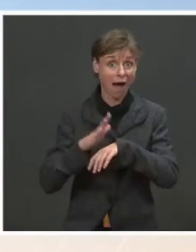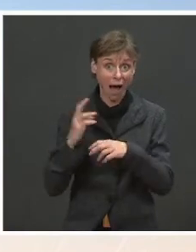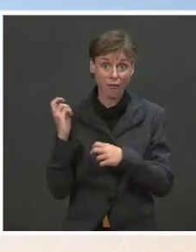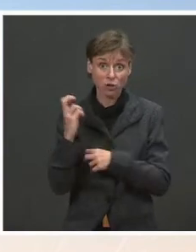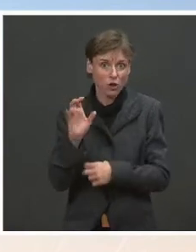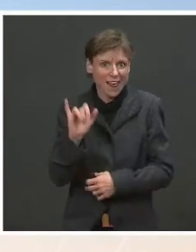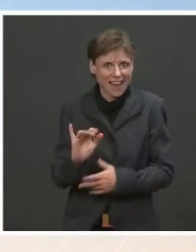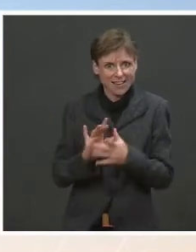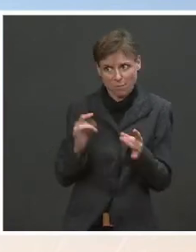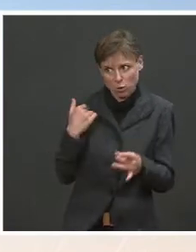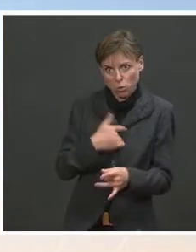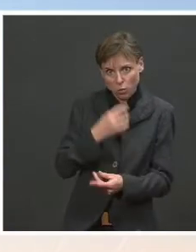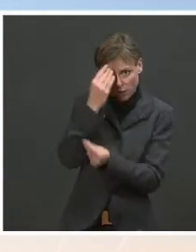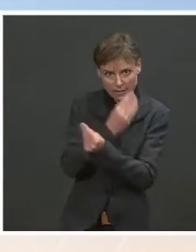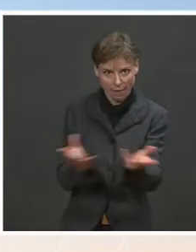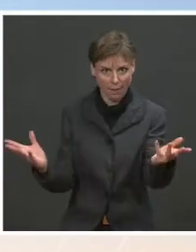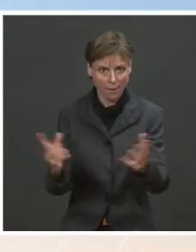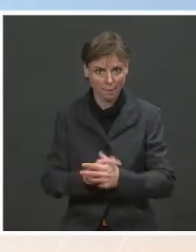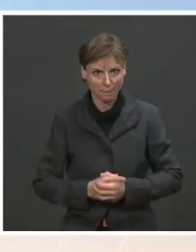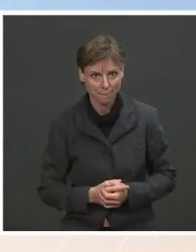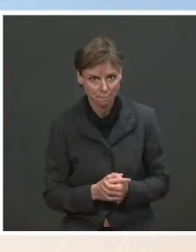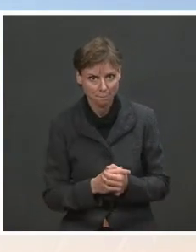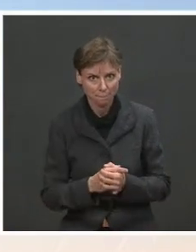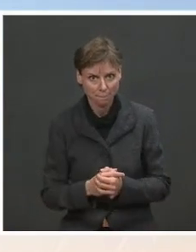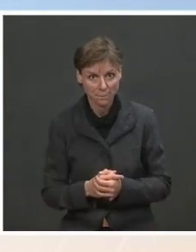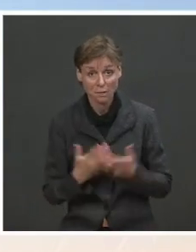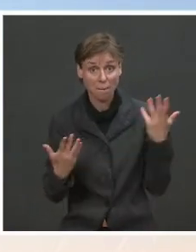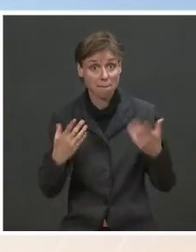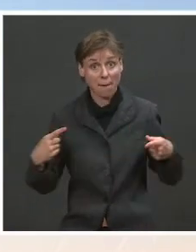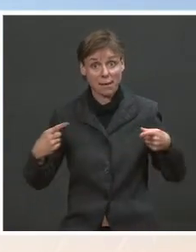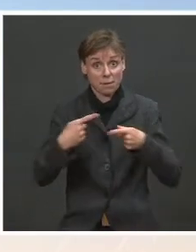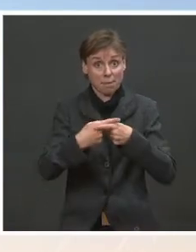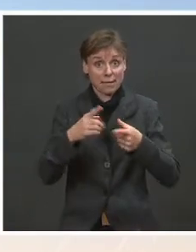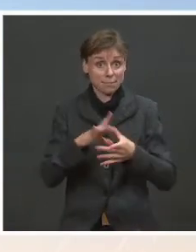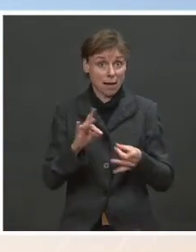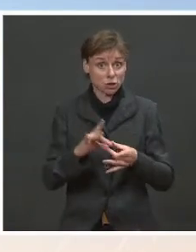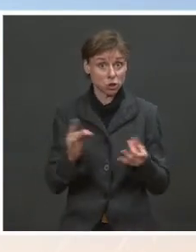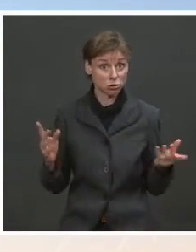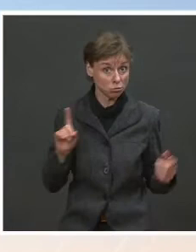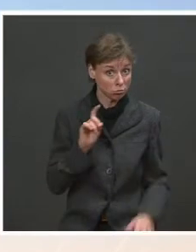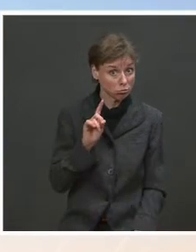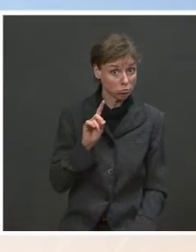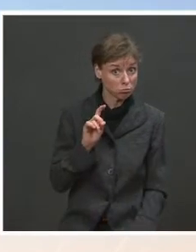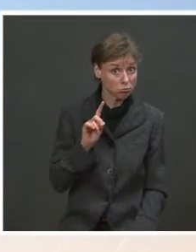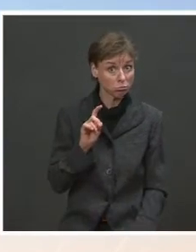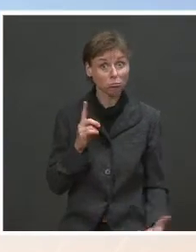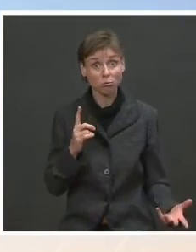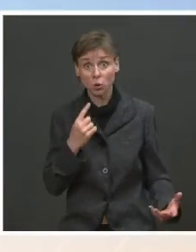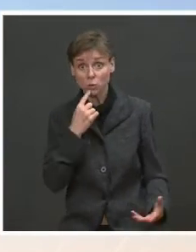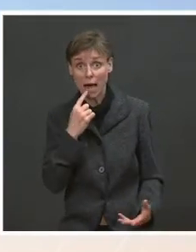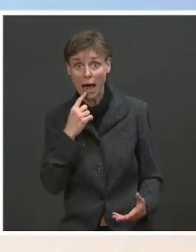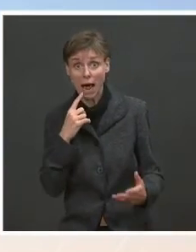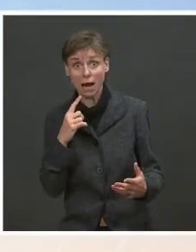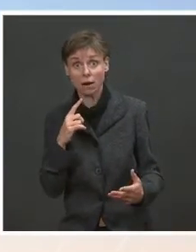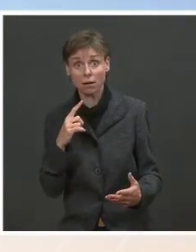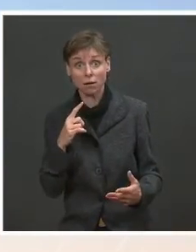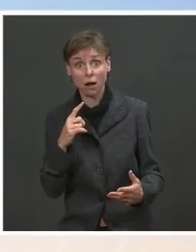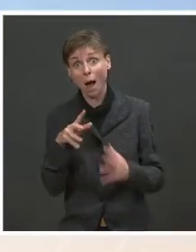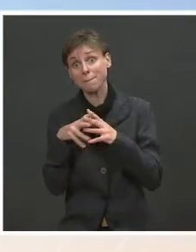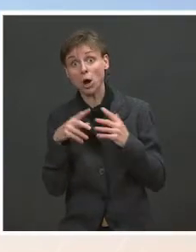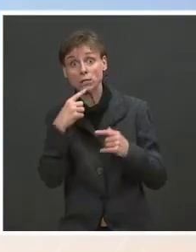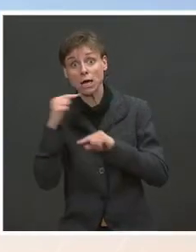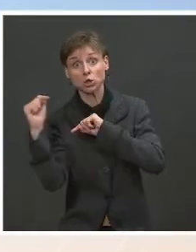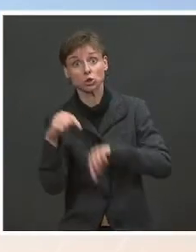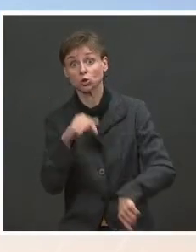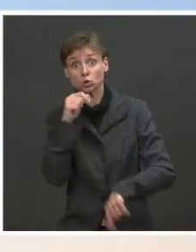sending. I guess it seems maybe it's a mixed message that's received right now, but initially Alejandro Mayorkas said, don't come now, right? And then we